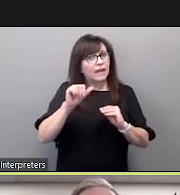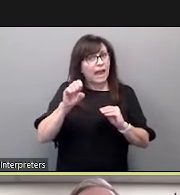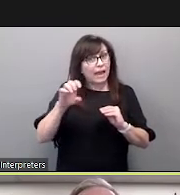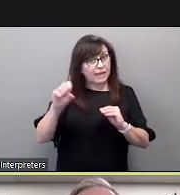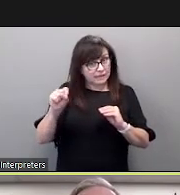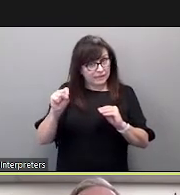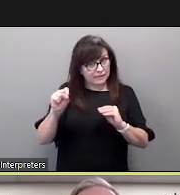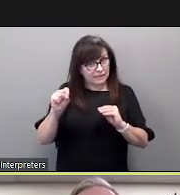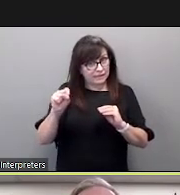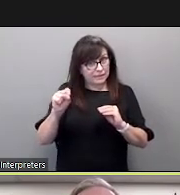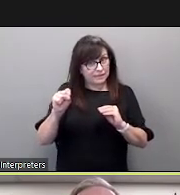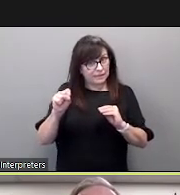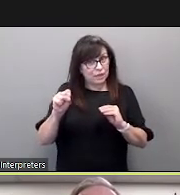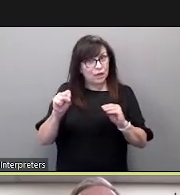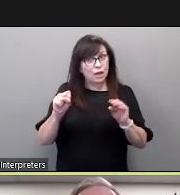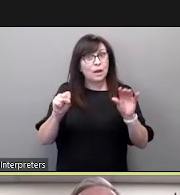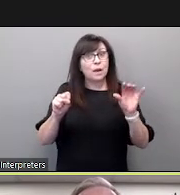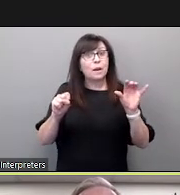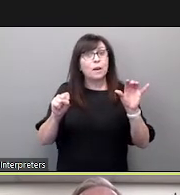by